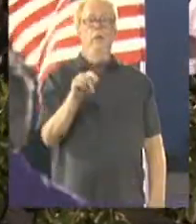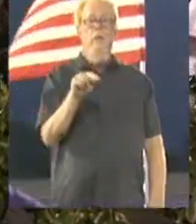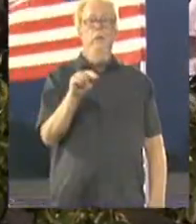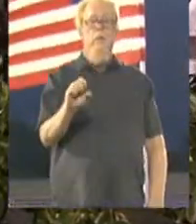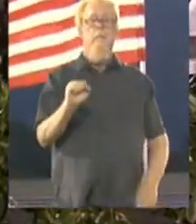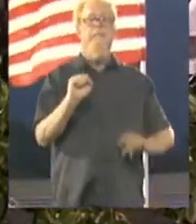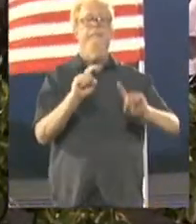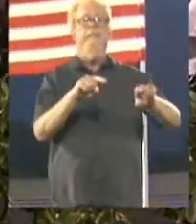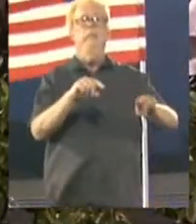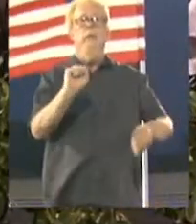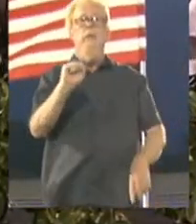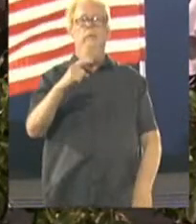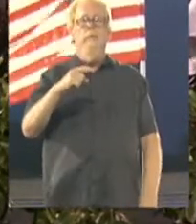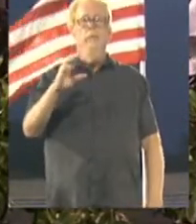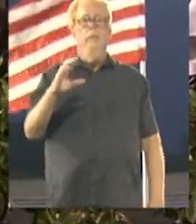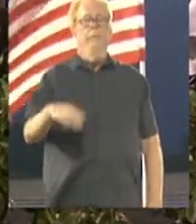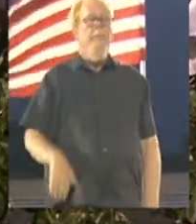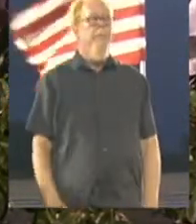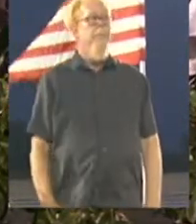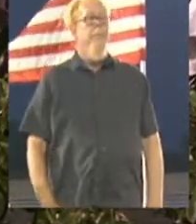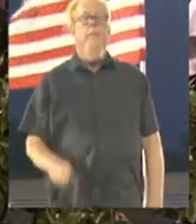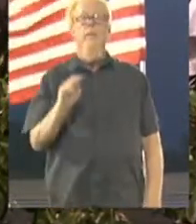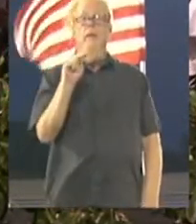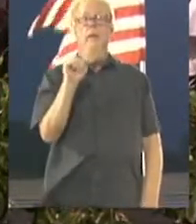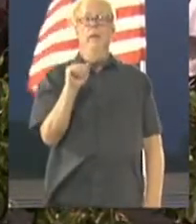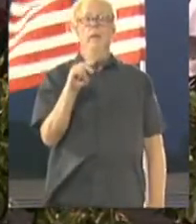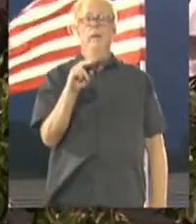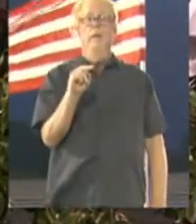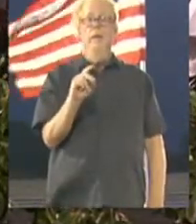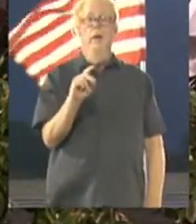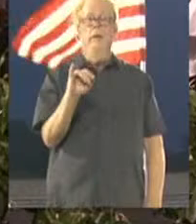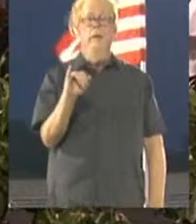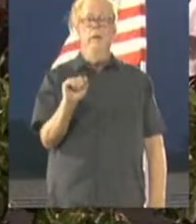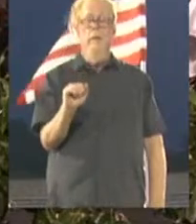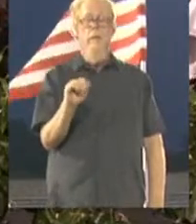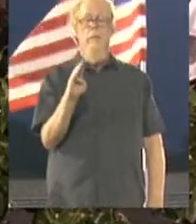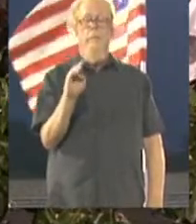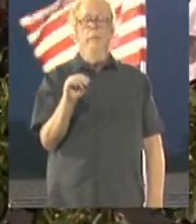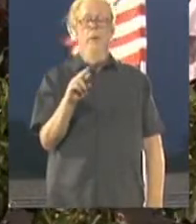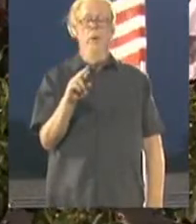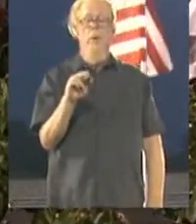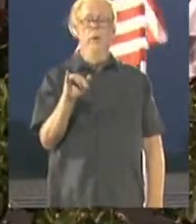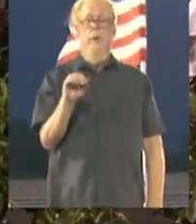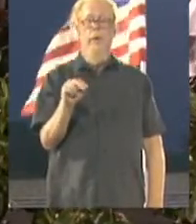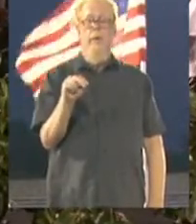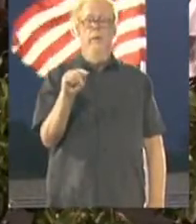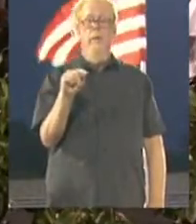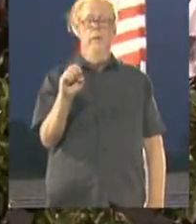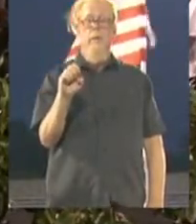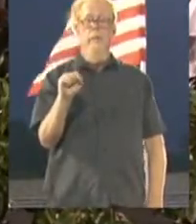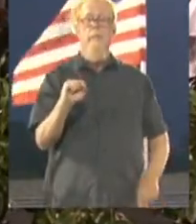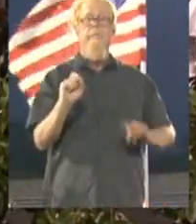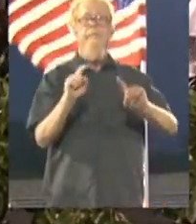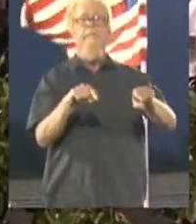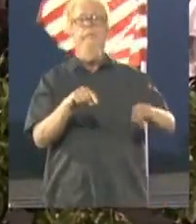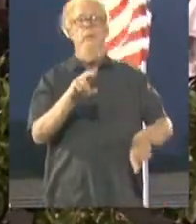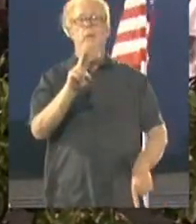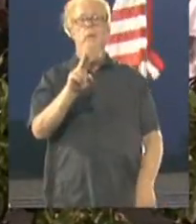College. Nadia Barrientes will be attending University of the Incarnate Word.